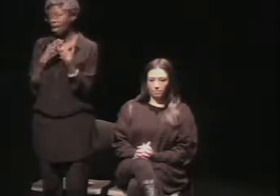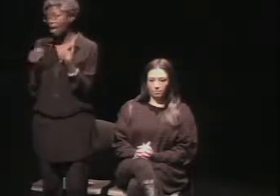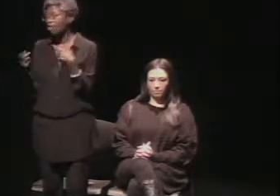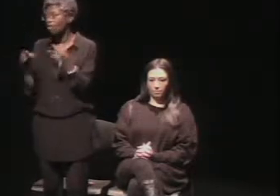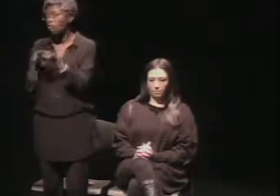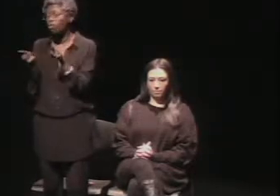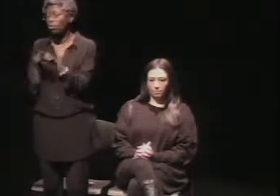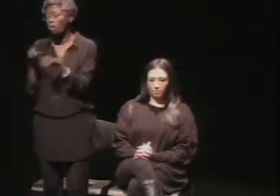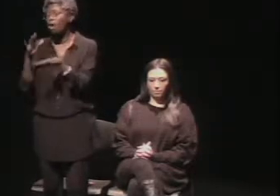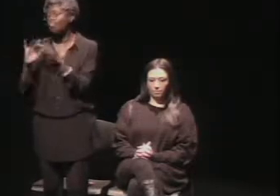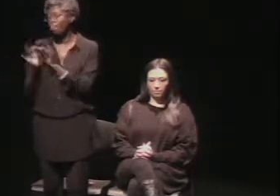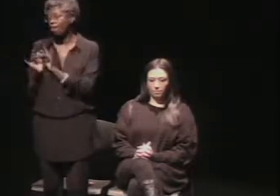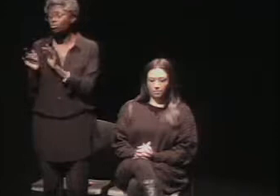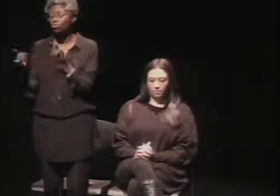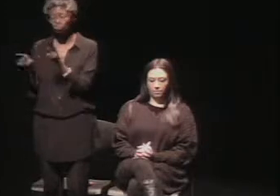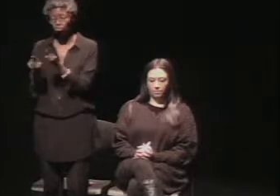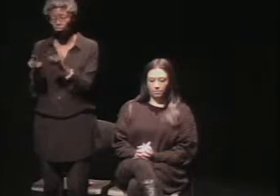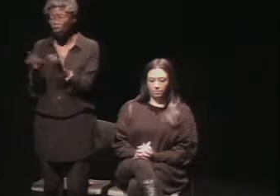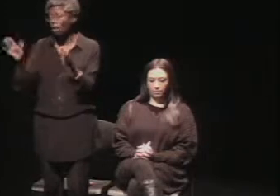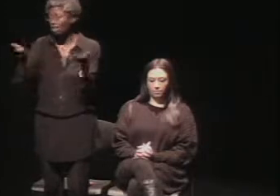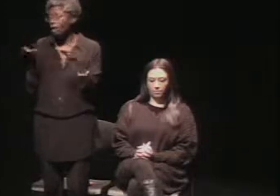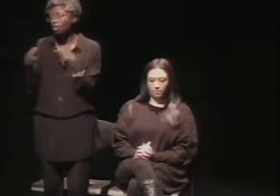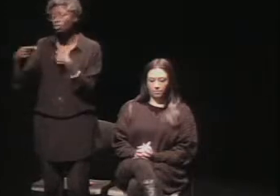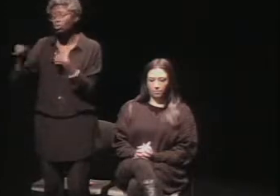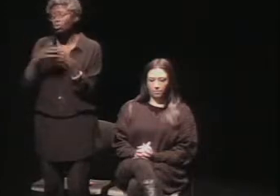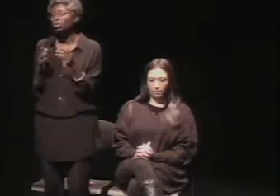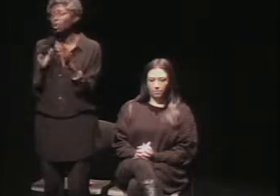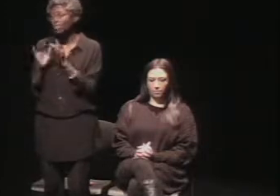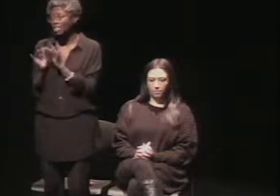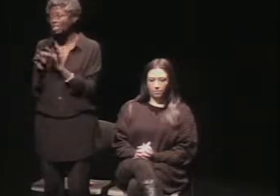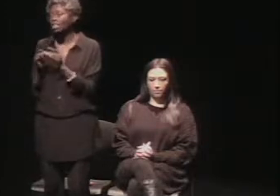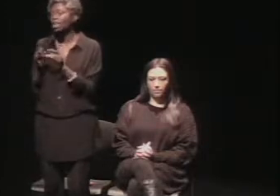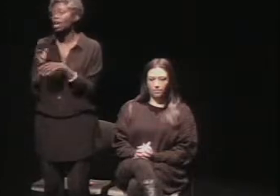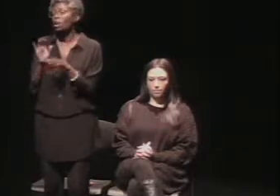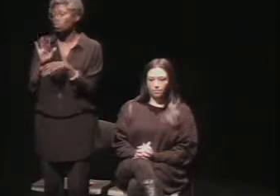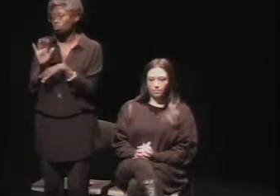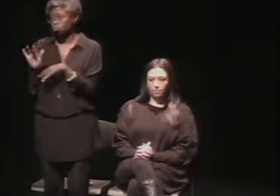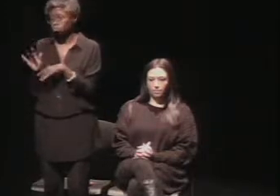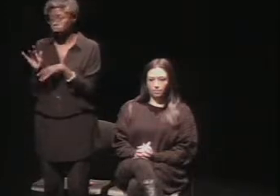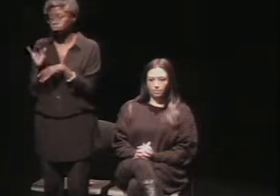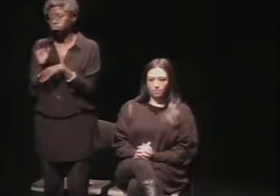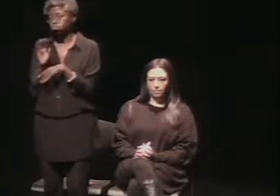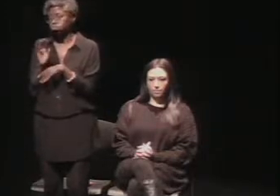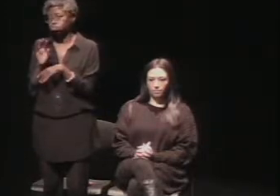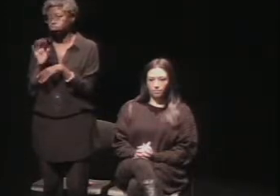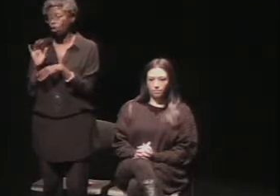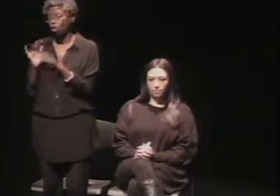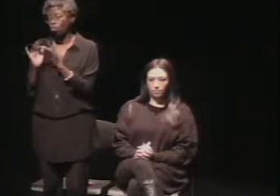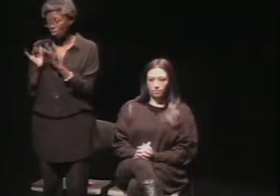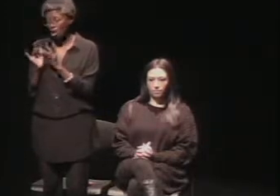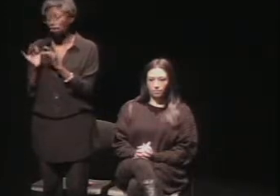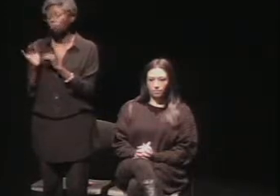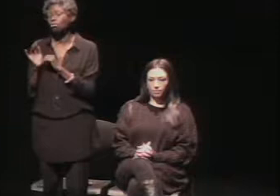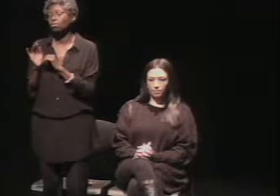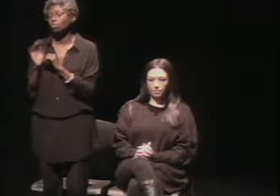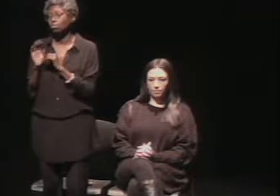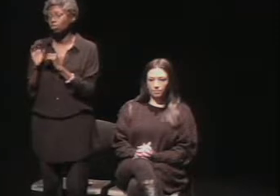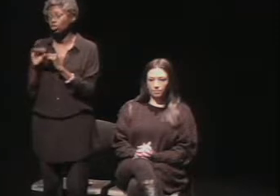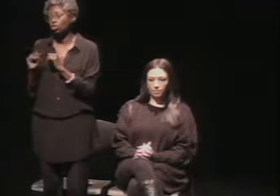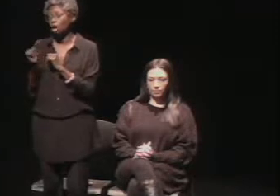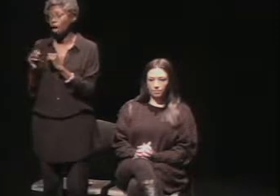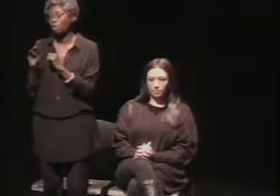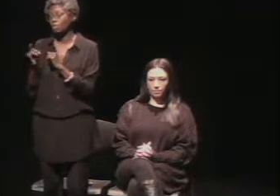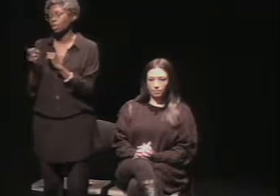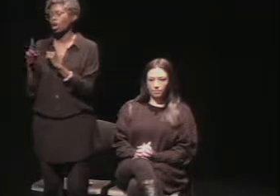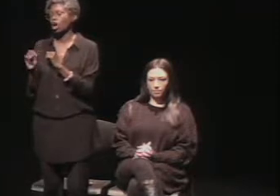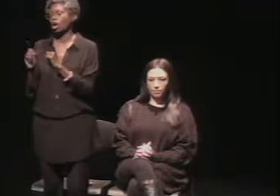as online programming. So I invite you to visit our website at schomburgcenter.org. Unlike my associate producer, who thinks